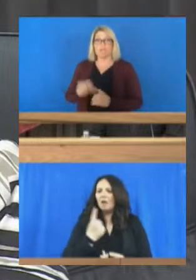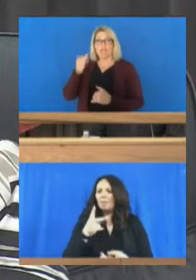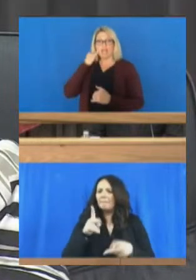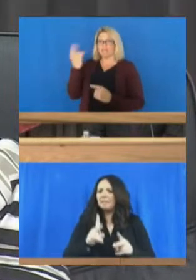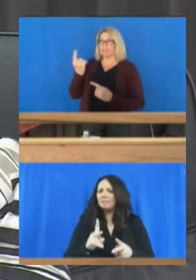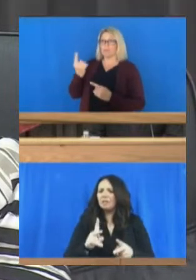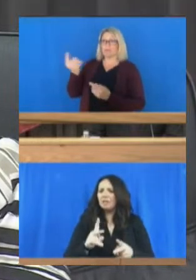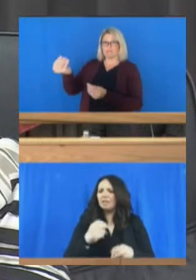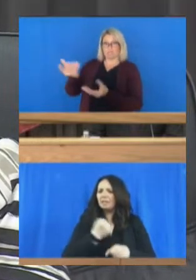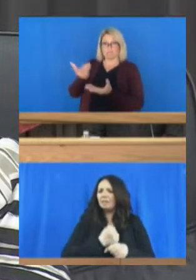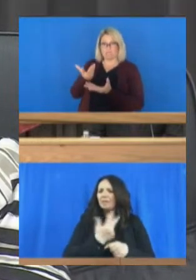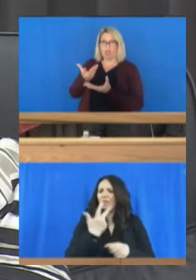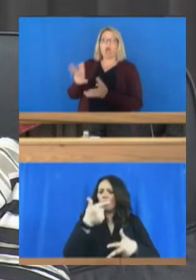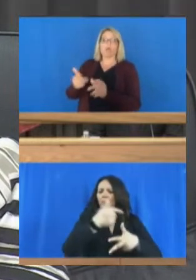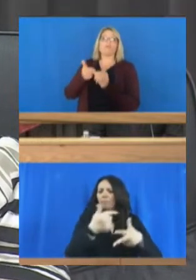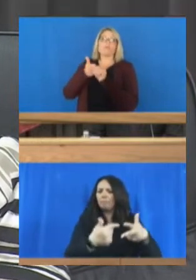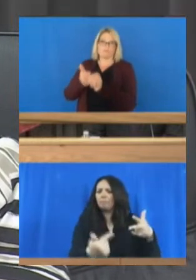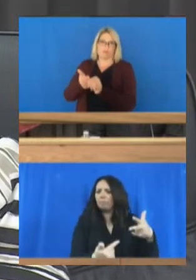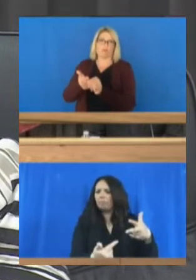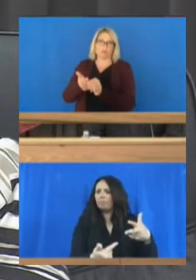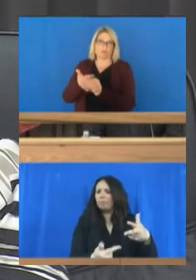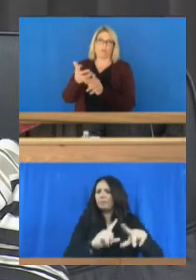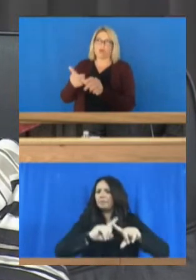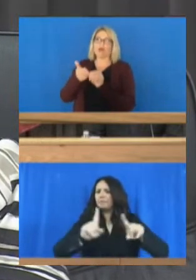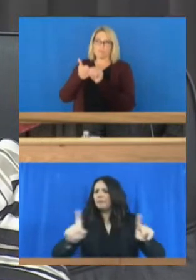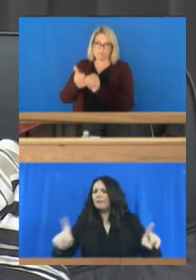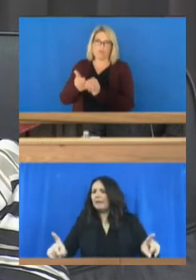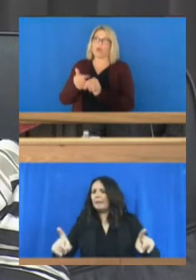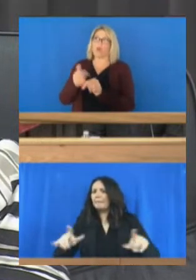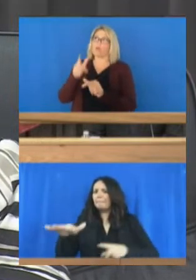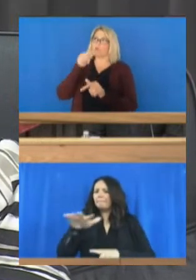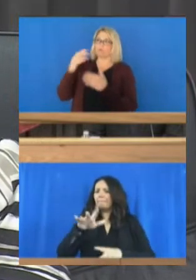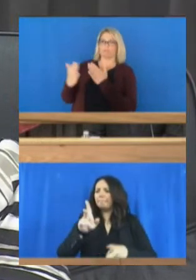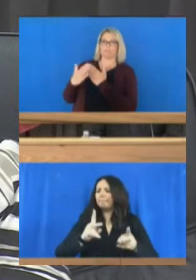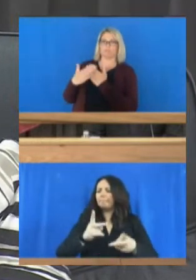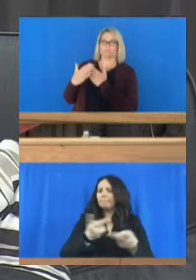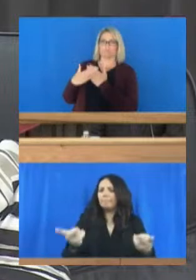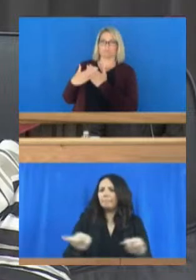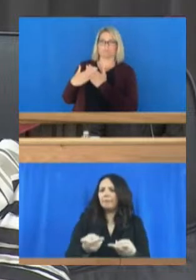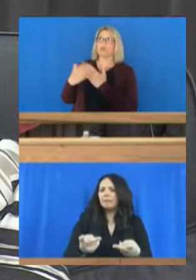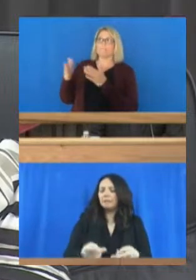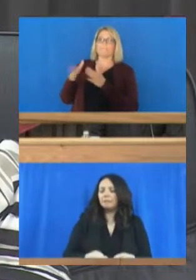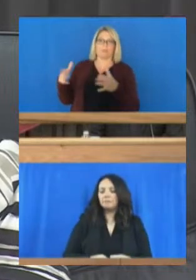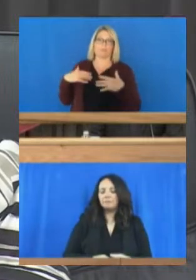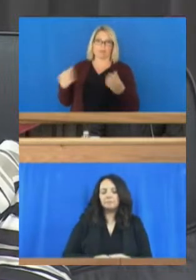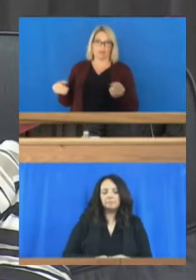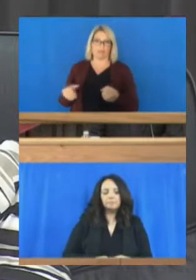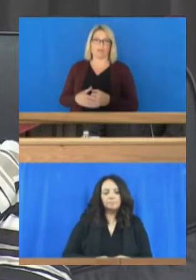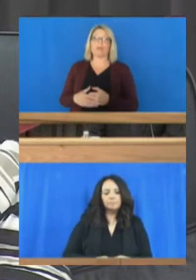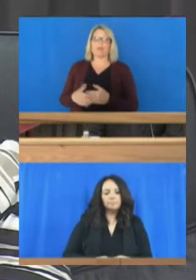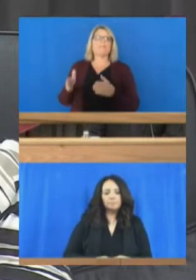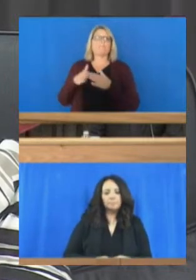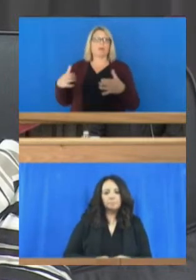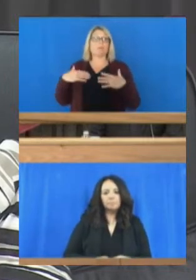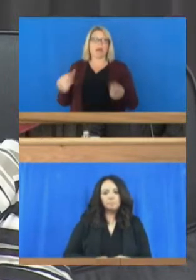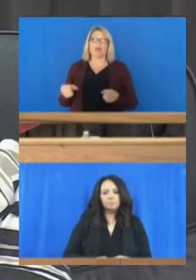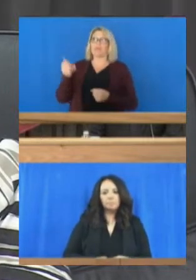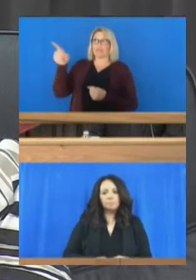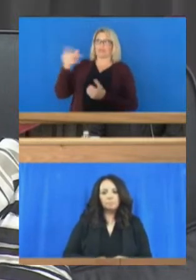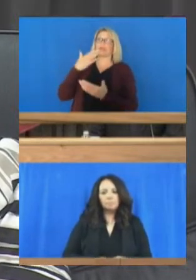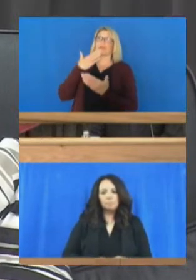is unique. And again, if that person happened to be in different settings where they were identified as a close contact, again, that